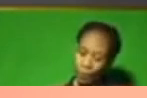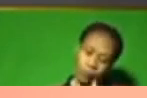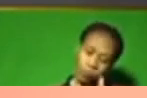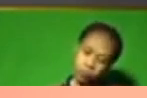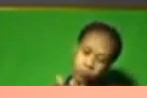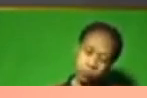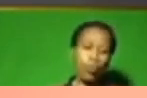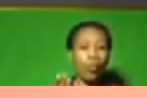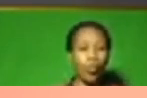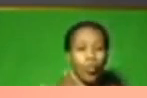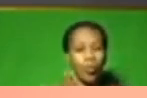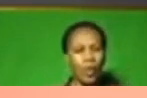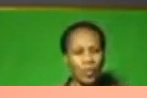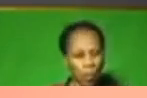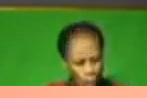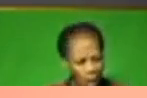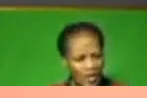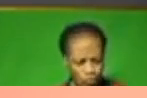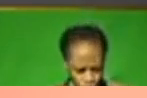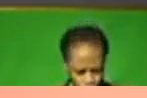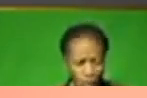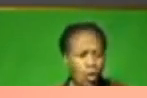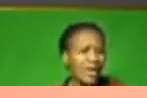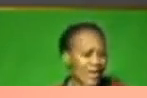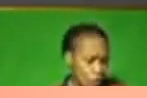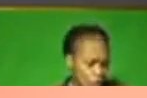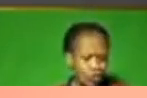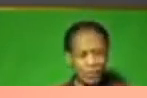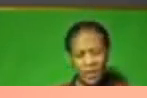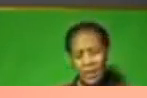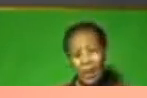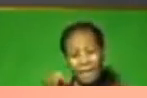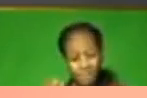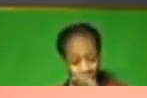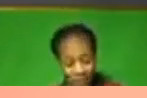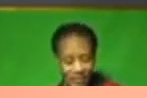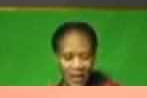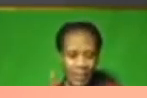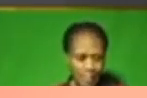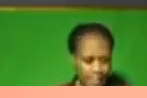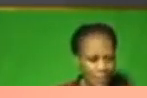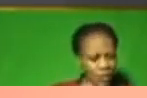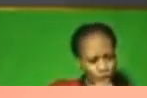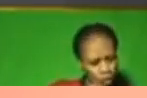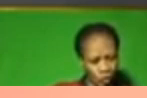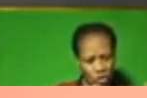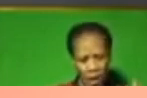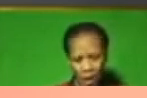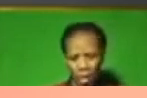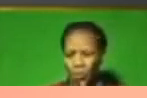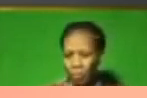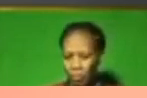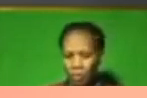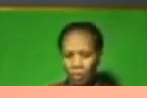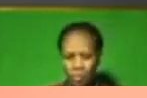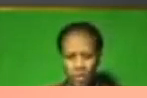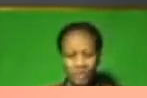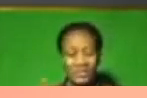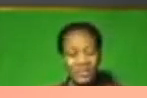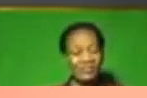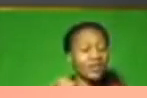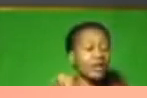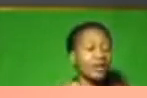work for stronger economic, political, and social links with a wider range of